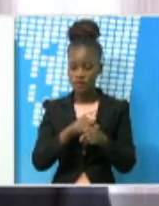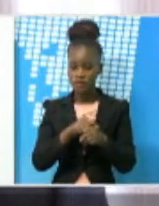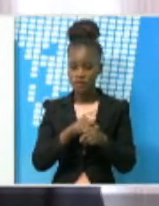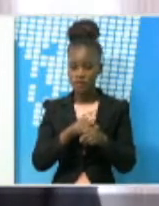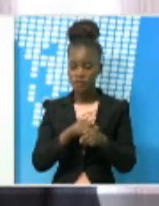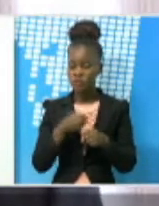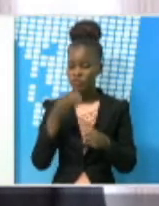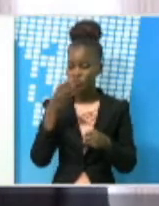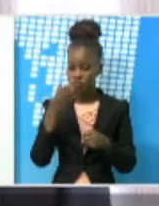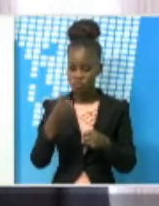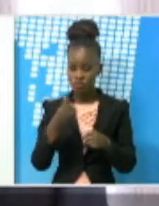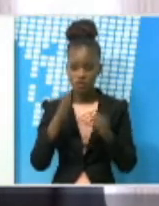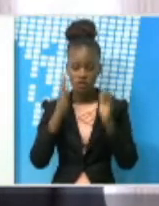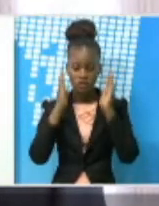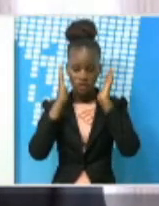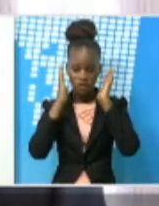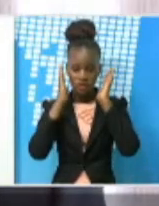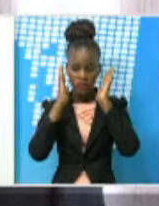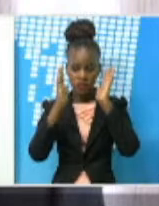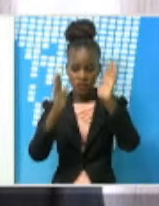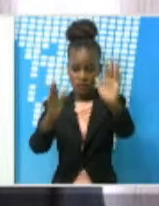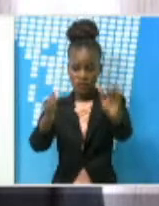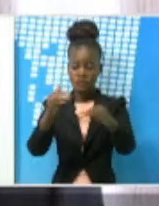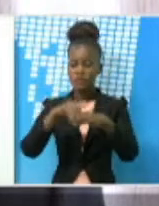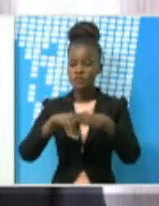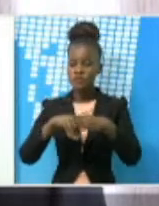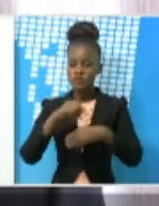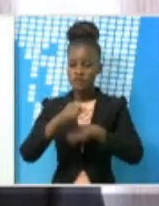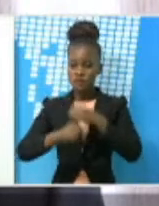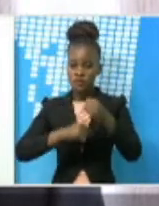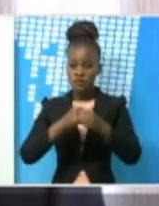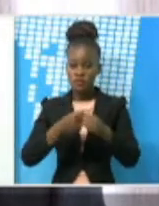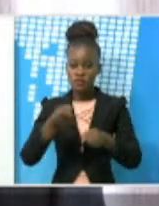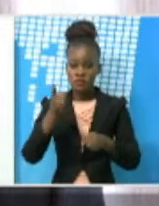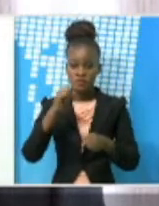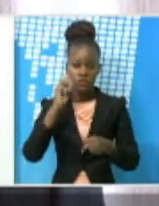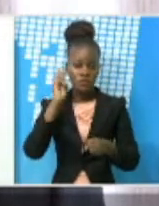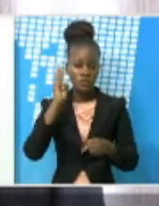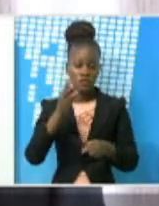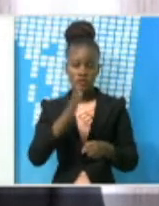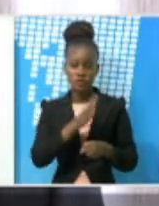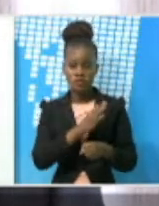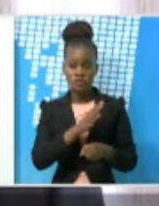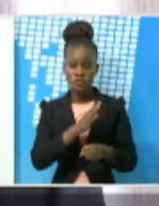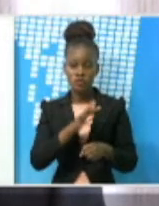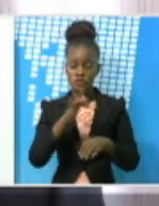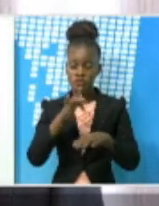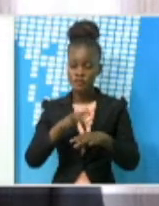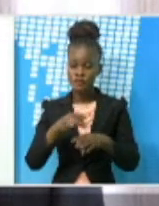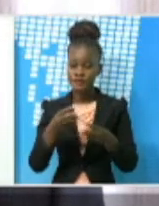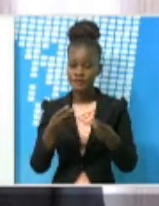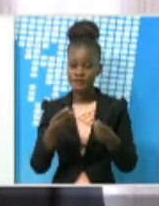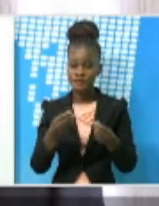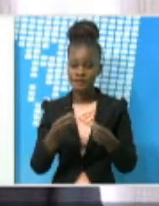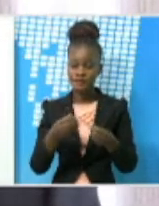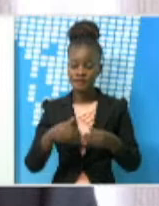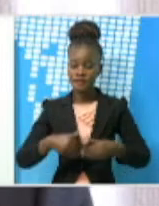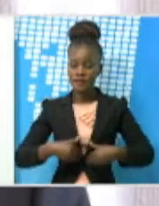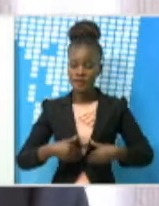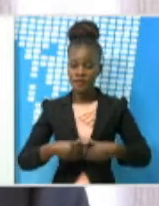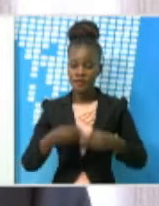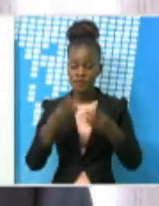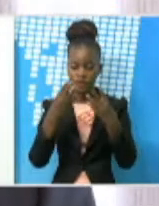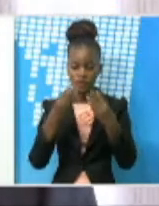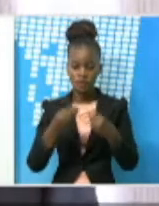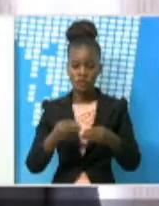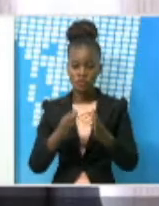This program, in this financial year, it was decided that the money that the youth had recovered